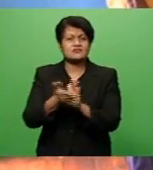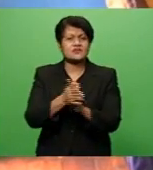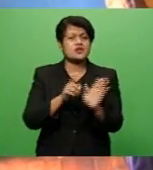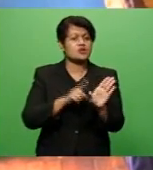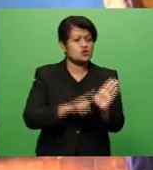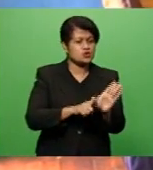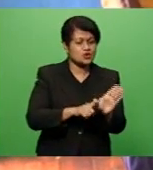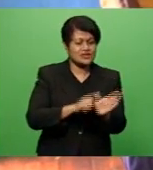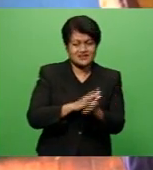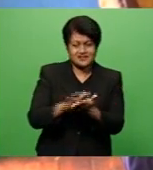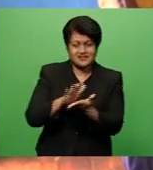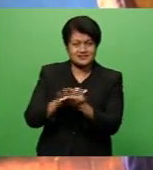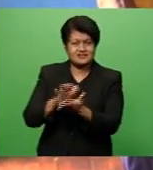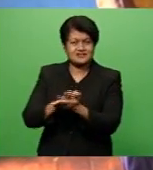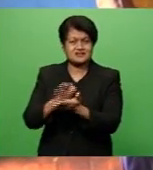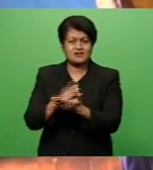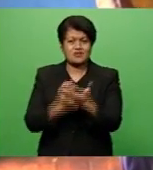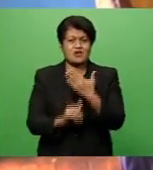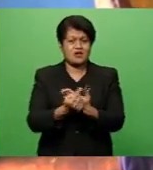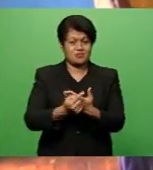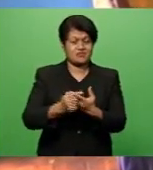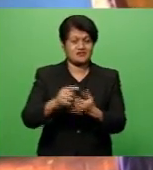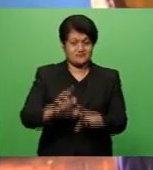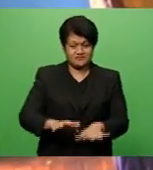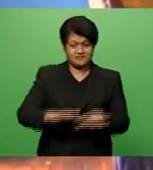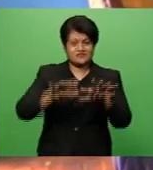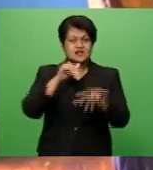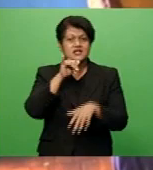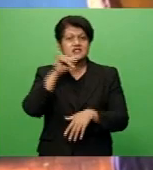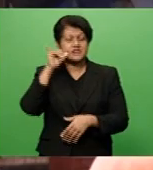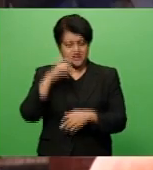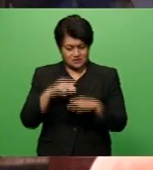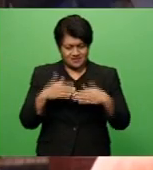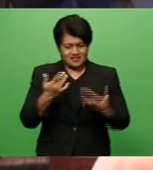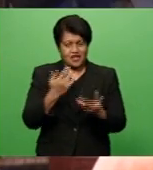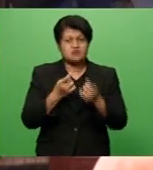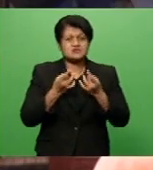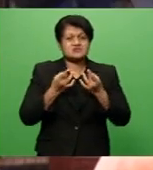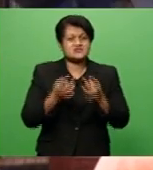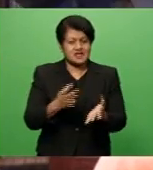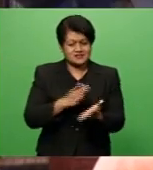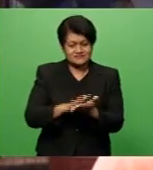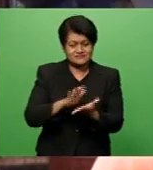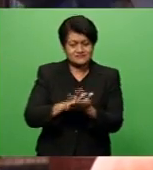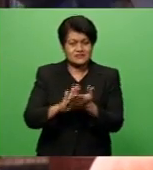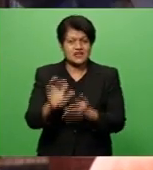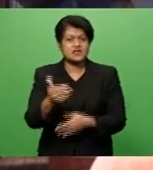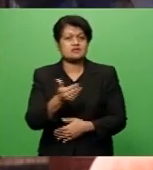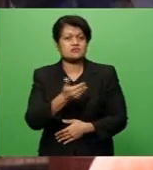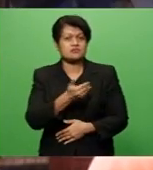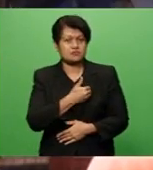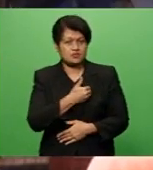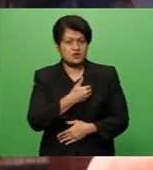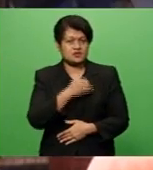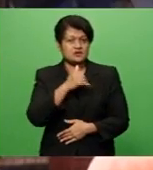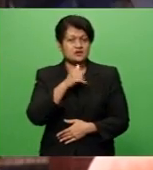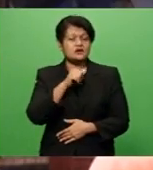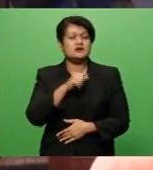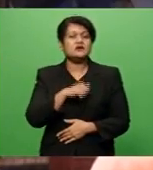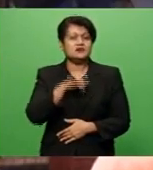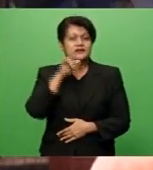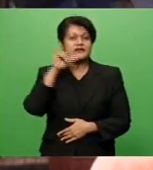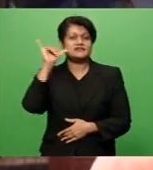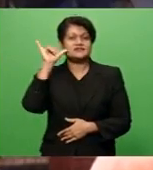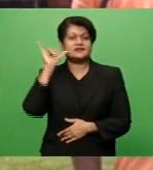the severe flooding yesterday. We have started with our cleanup activity since this morning when the water level at the Wanimbuka River receded.